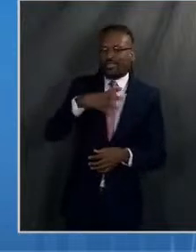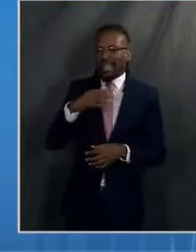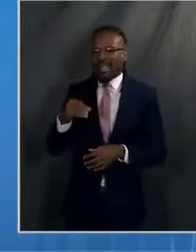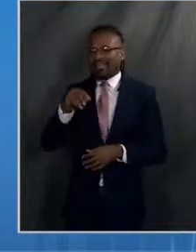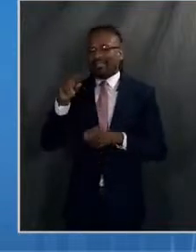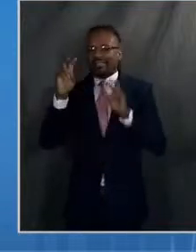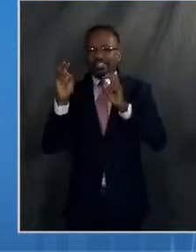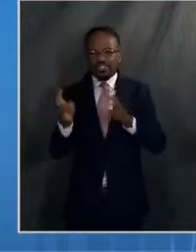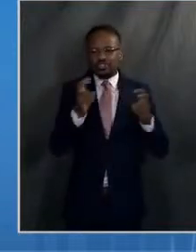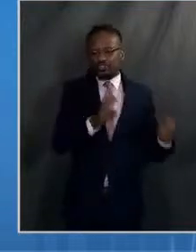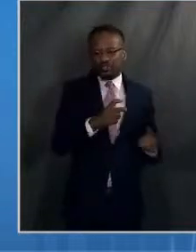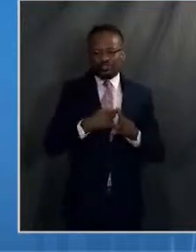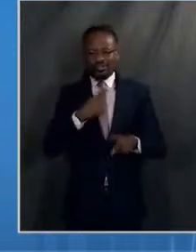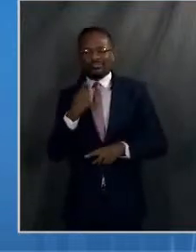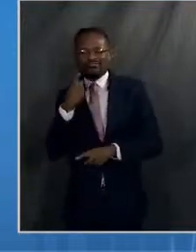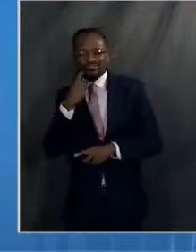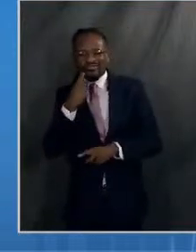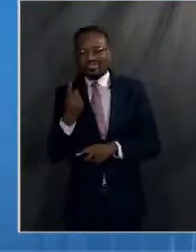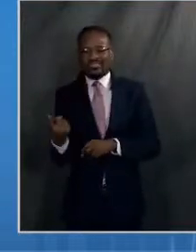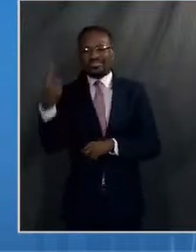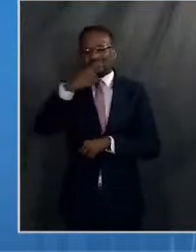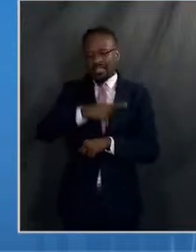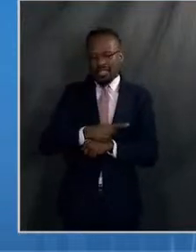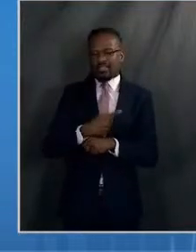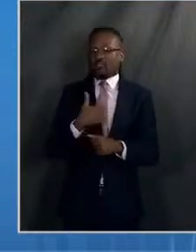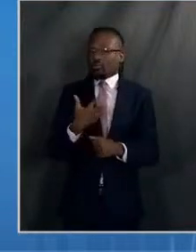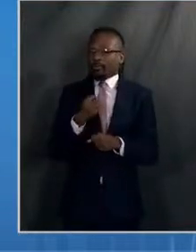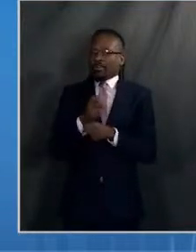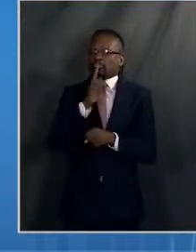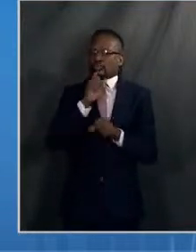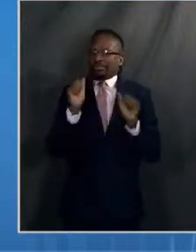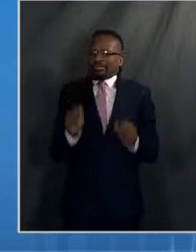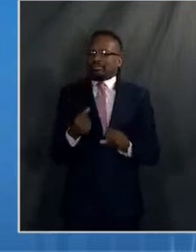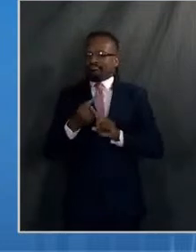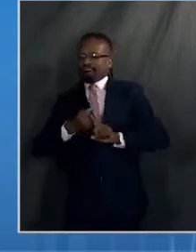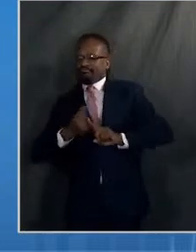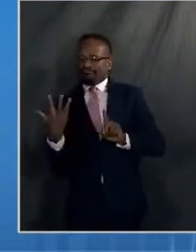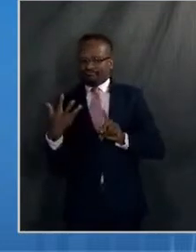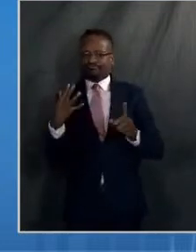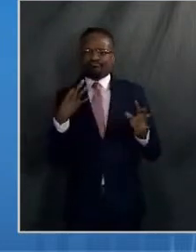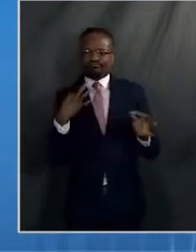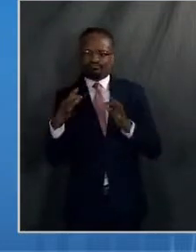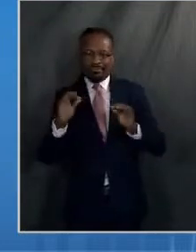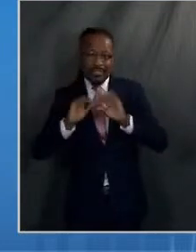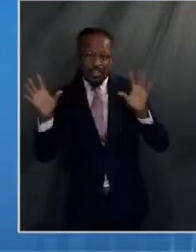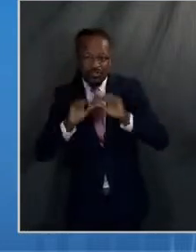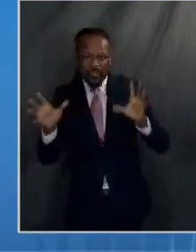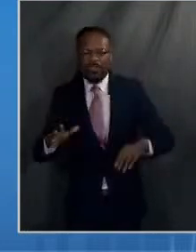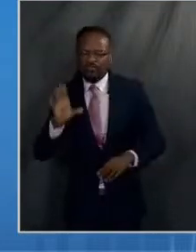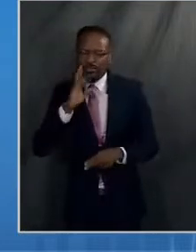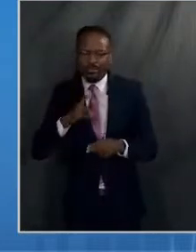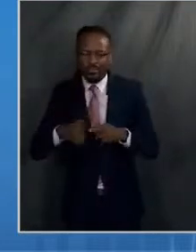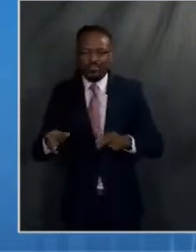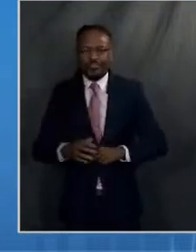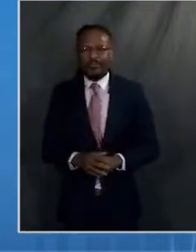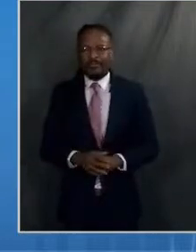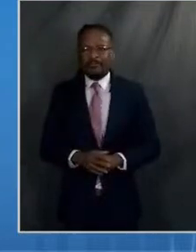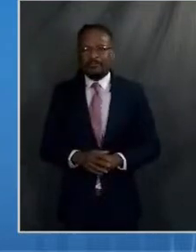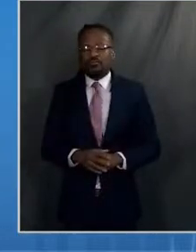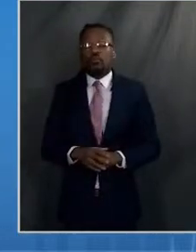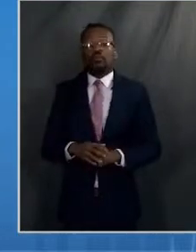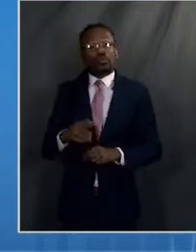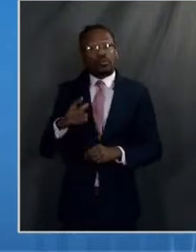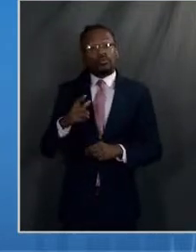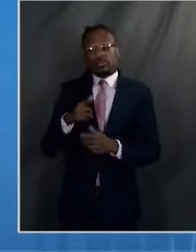the past couple of days to help clarify it. And I'll be very brief. We have heard from studies emanating